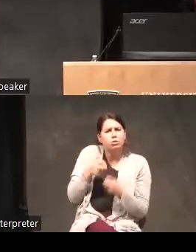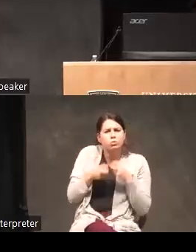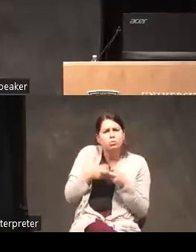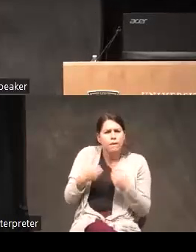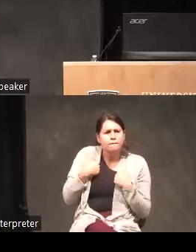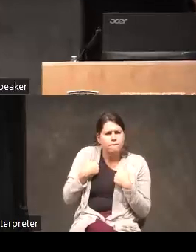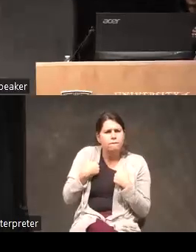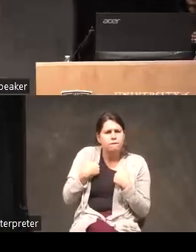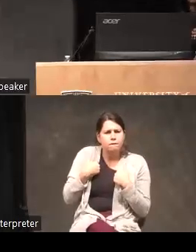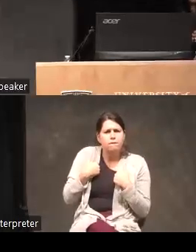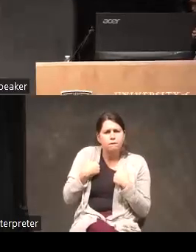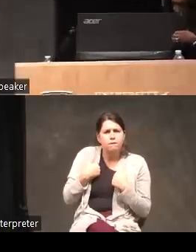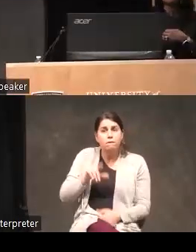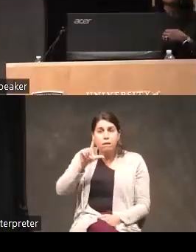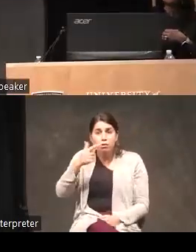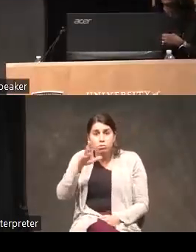issues, right?